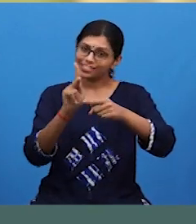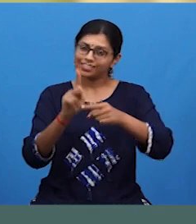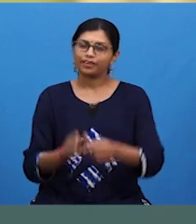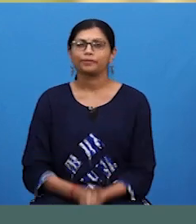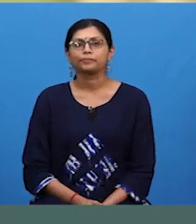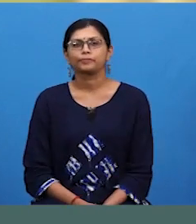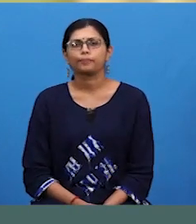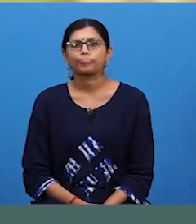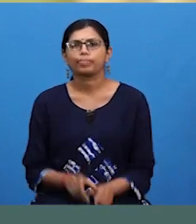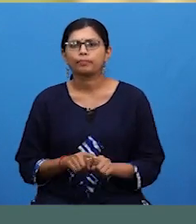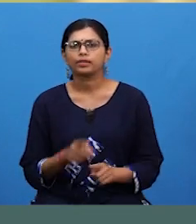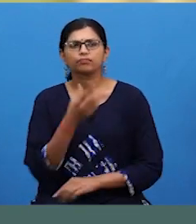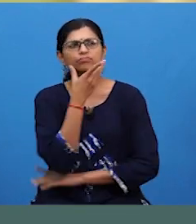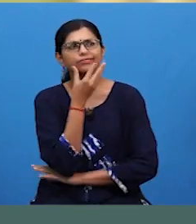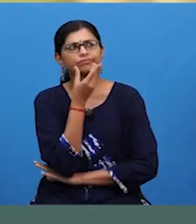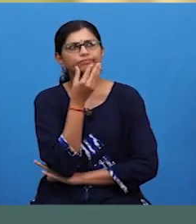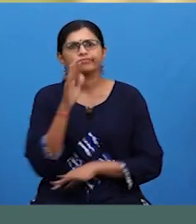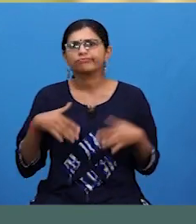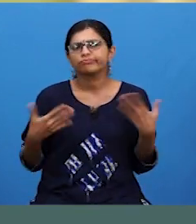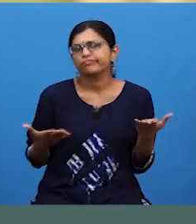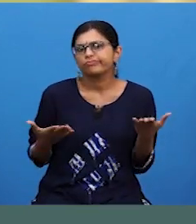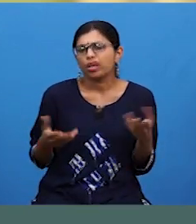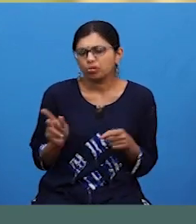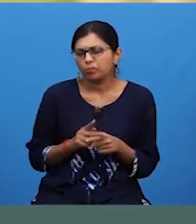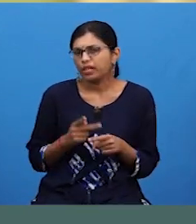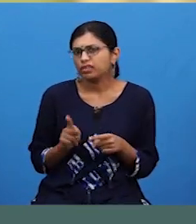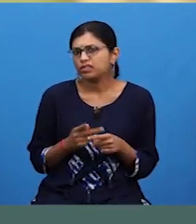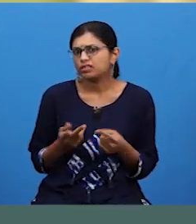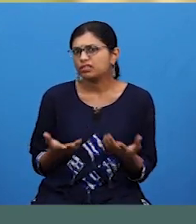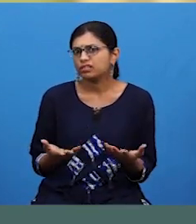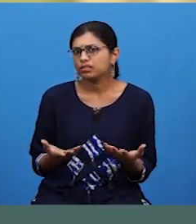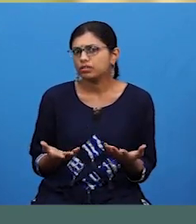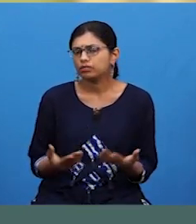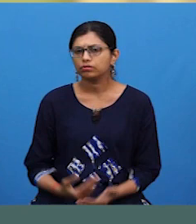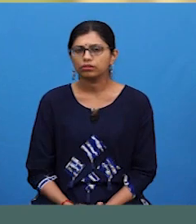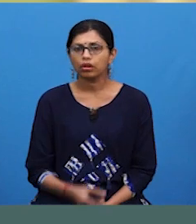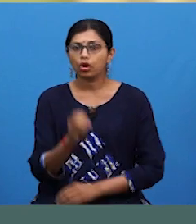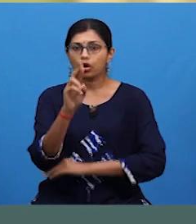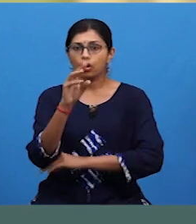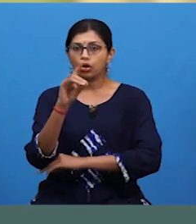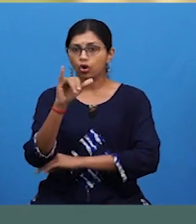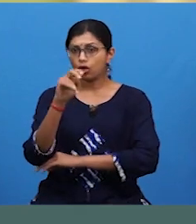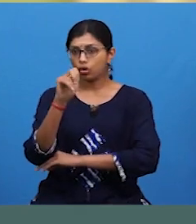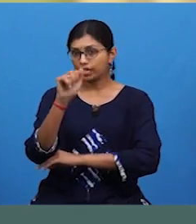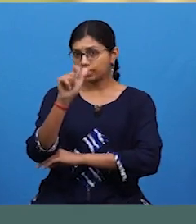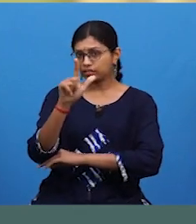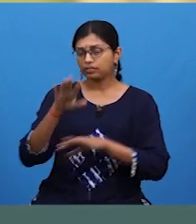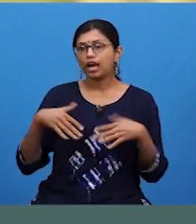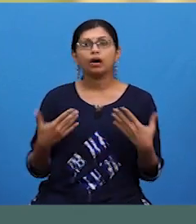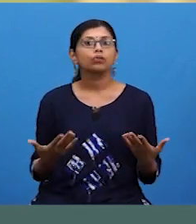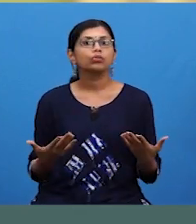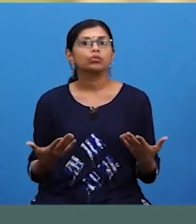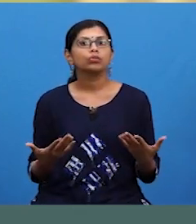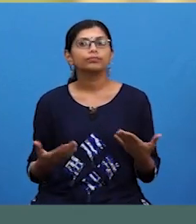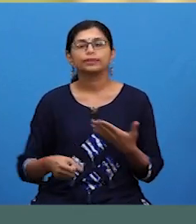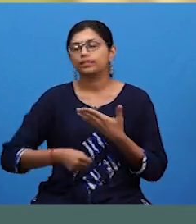But how to practice using ordinal numbers? The answer is very simple.